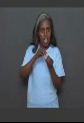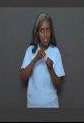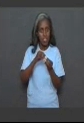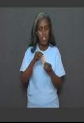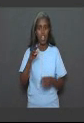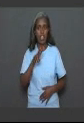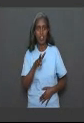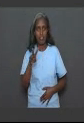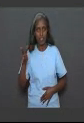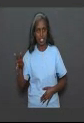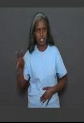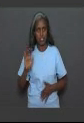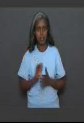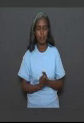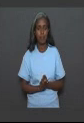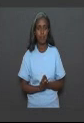like vectors.